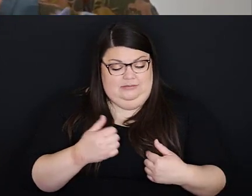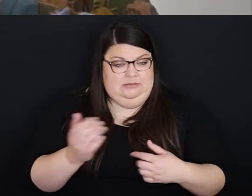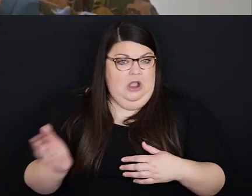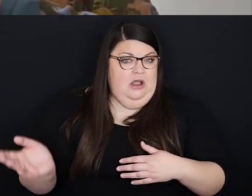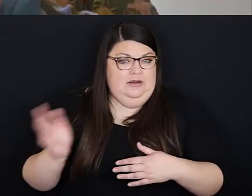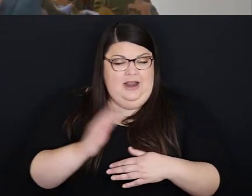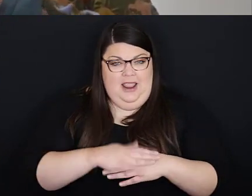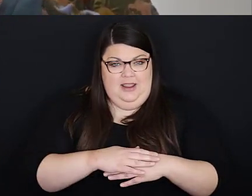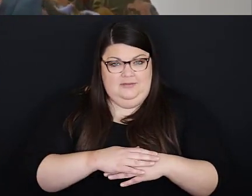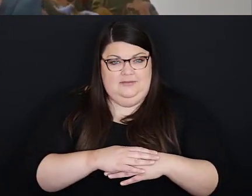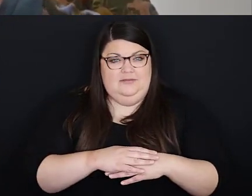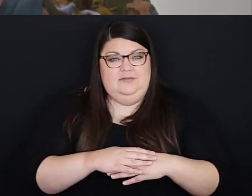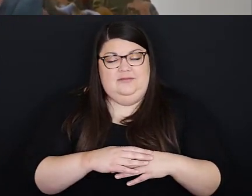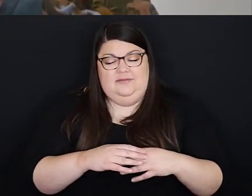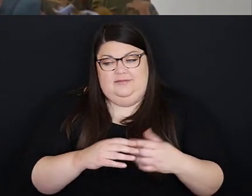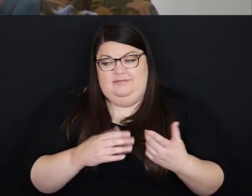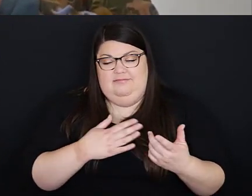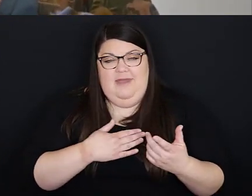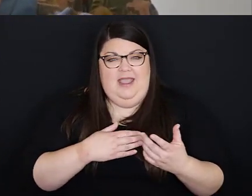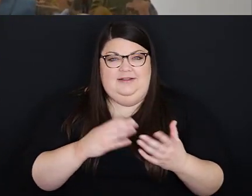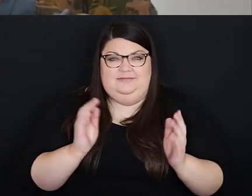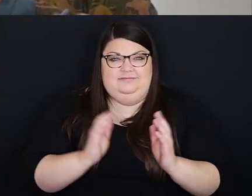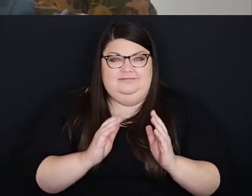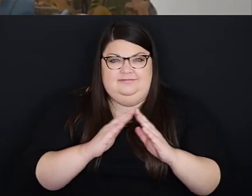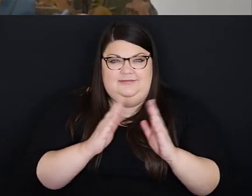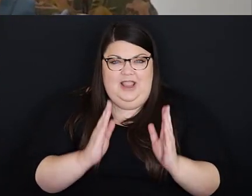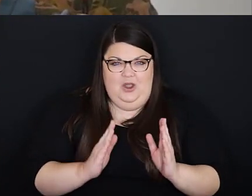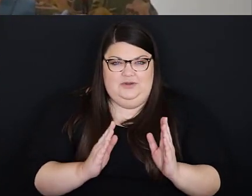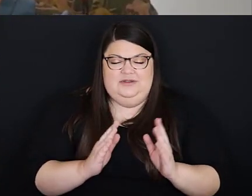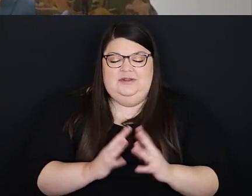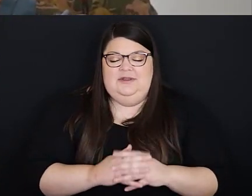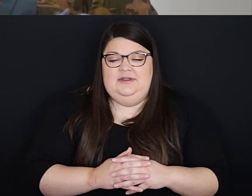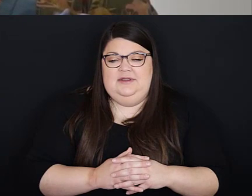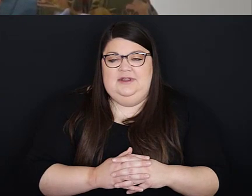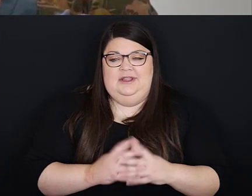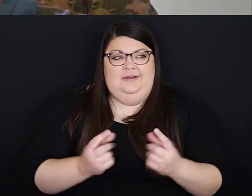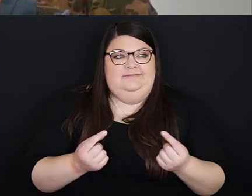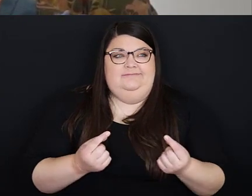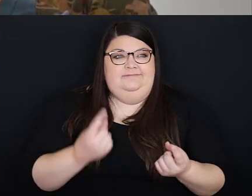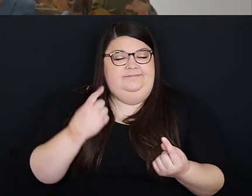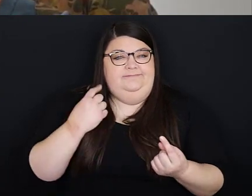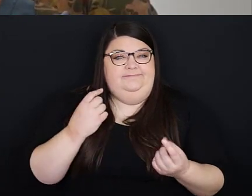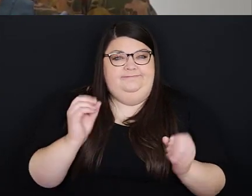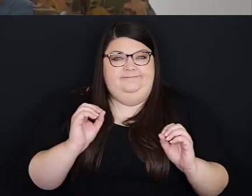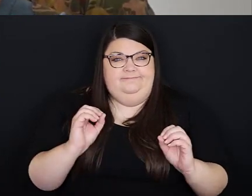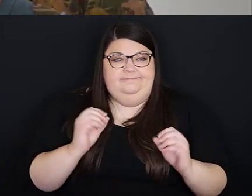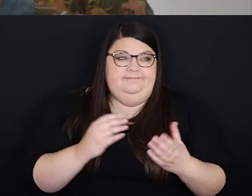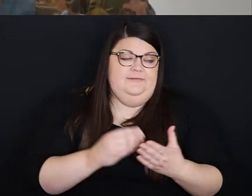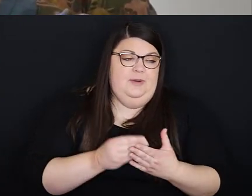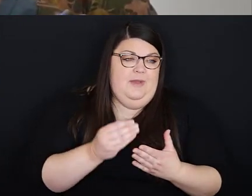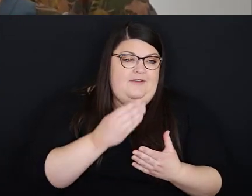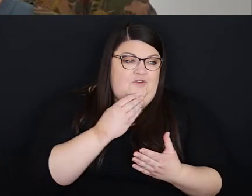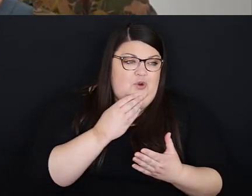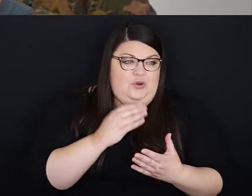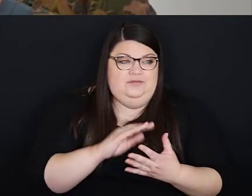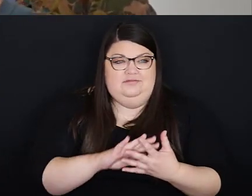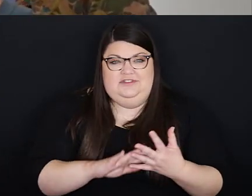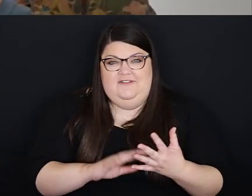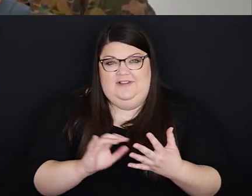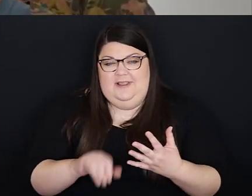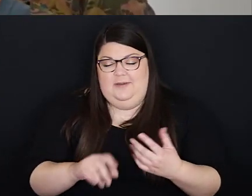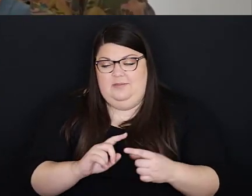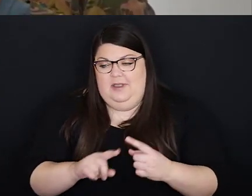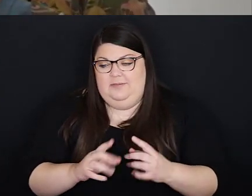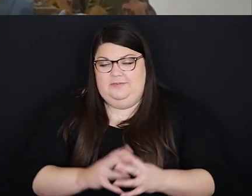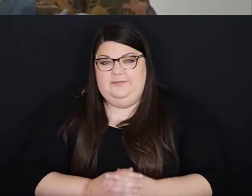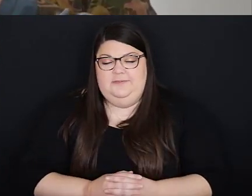my little bungalow house that we had to do basically nothing. And, you know, I'd go buy food and stuff like that. But